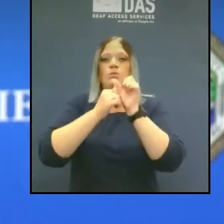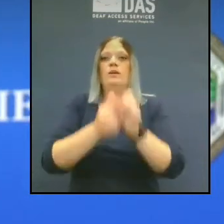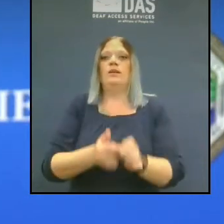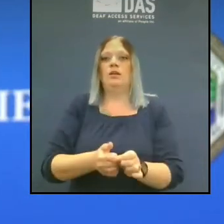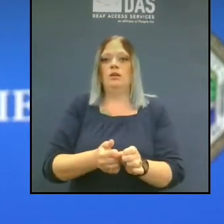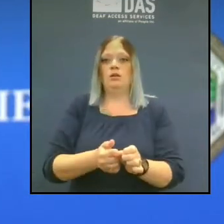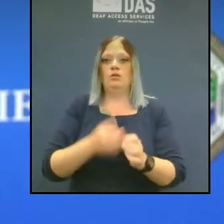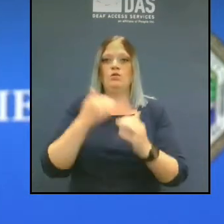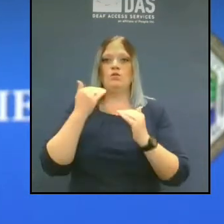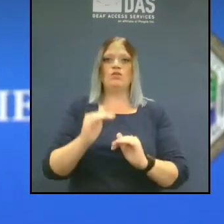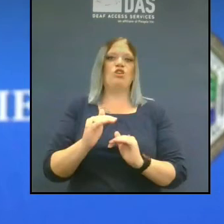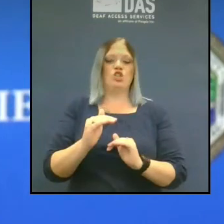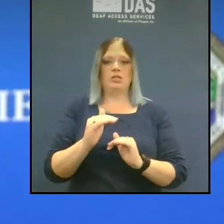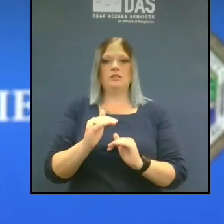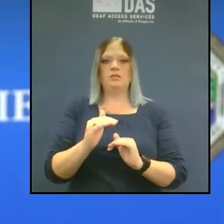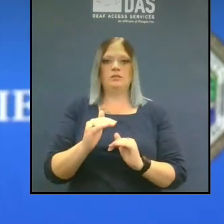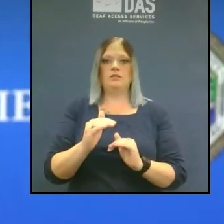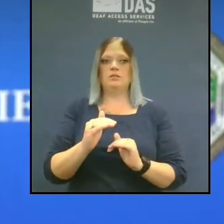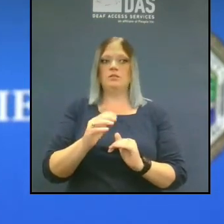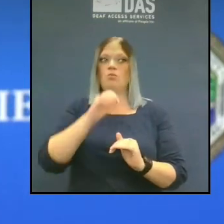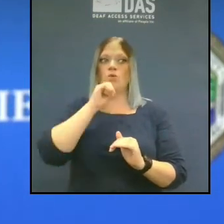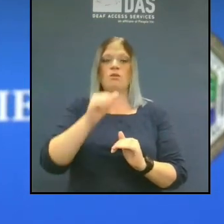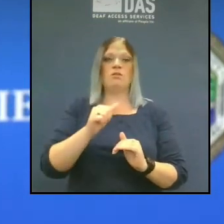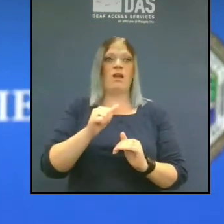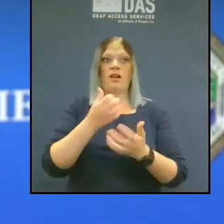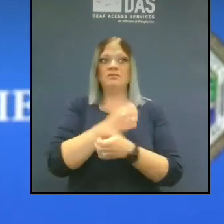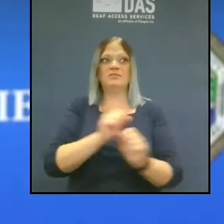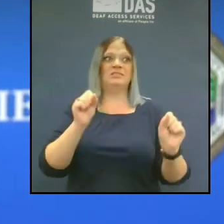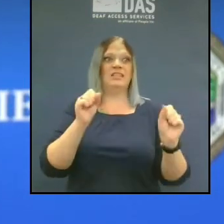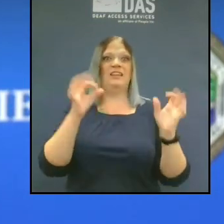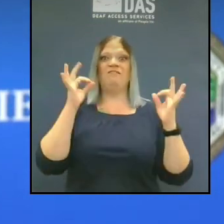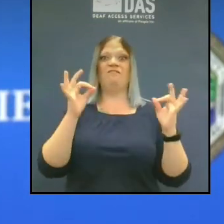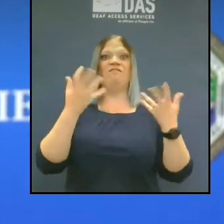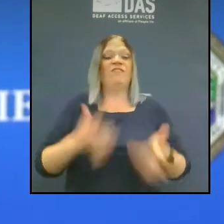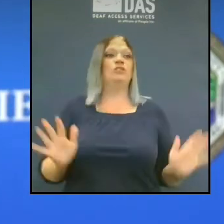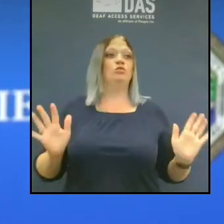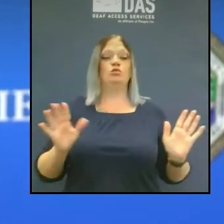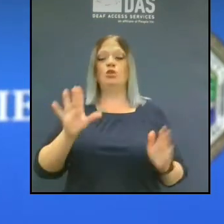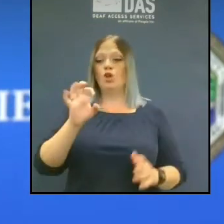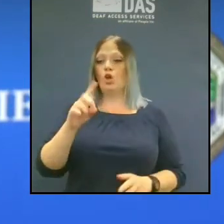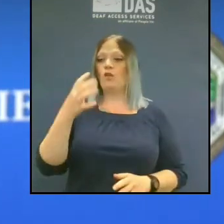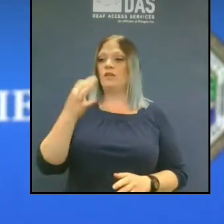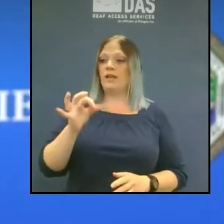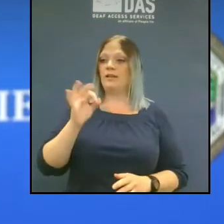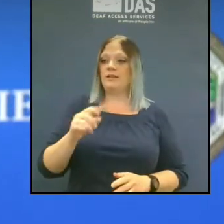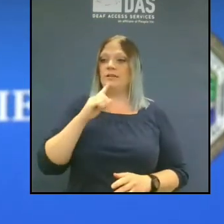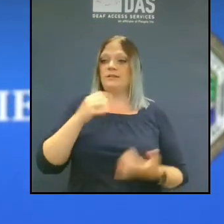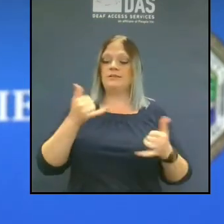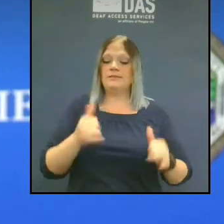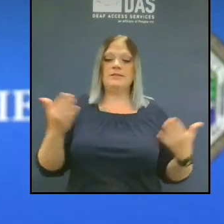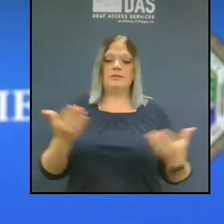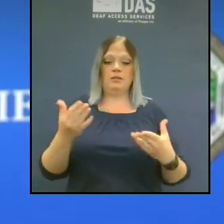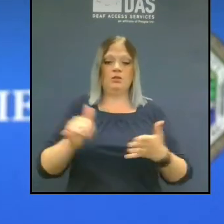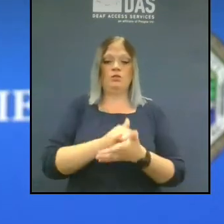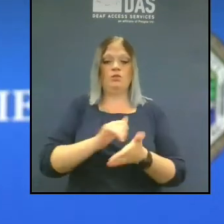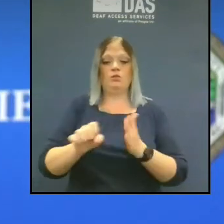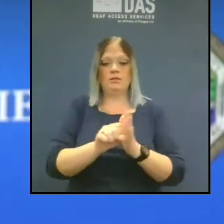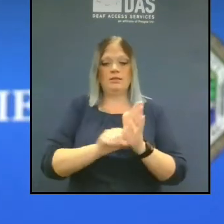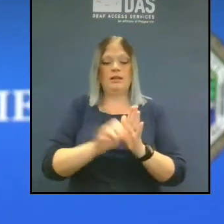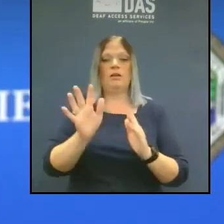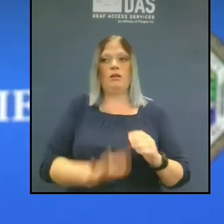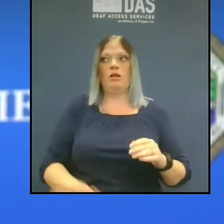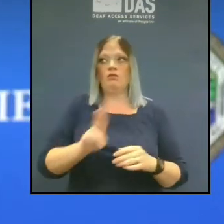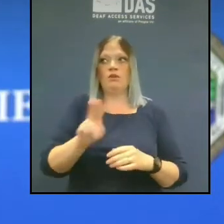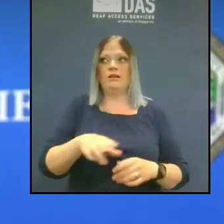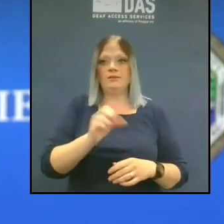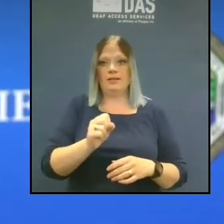to these restrictions. We're not out of the woods yet. Remember, COVID-19 is still here. It's still in New York State and is still throughout the United States.